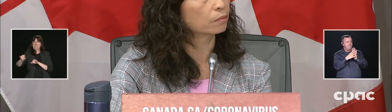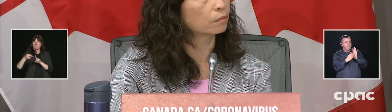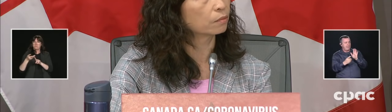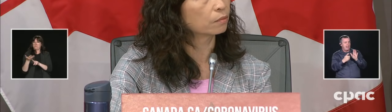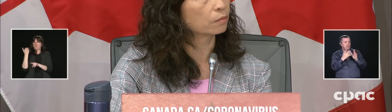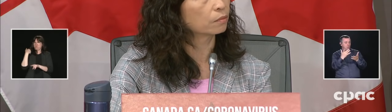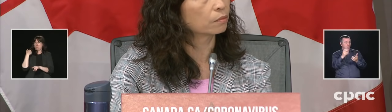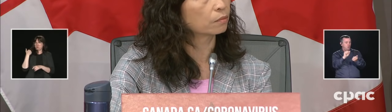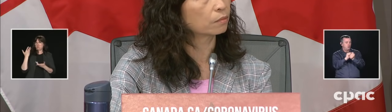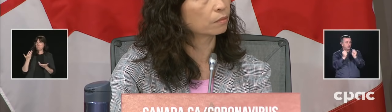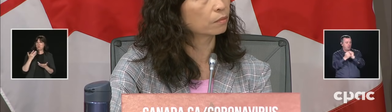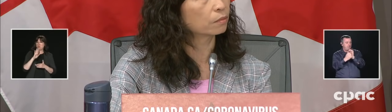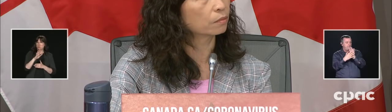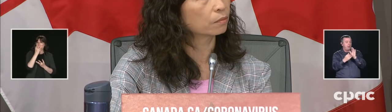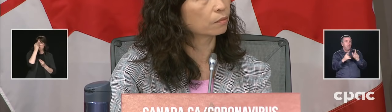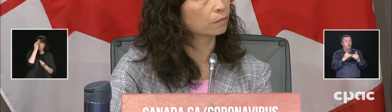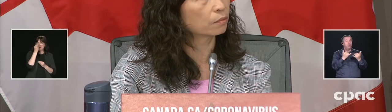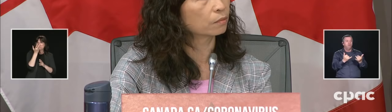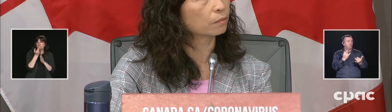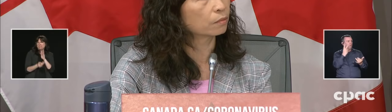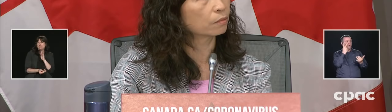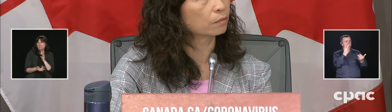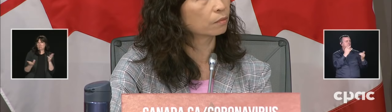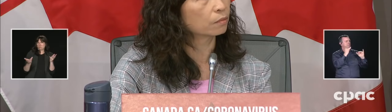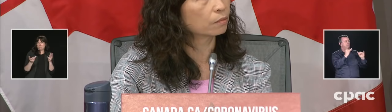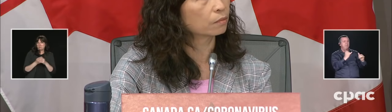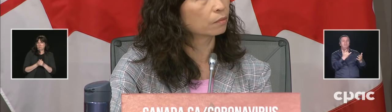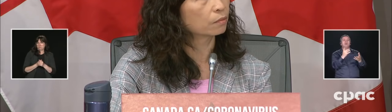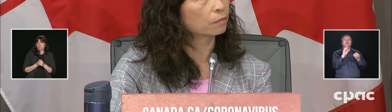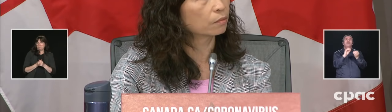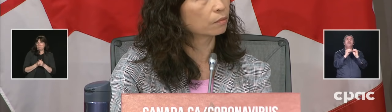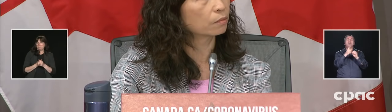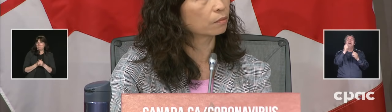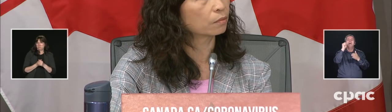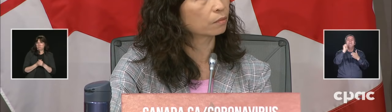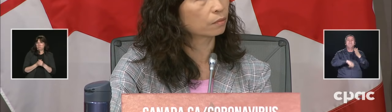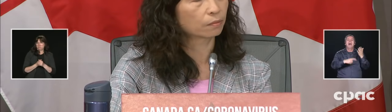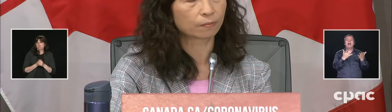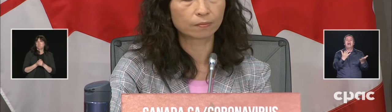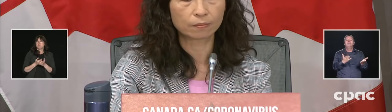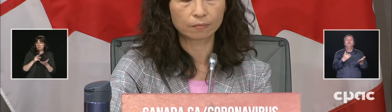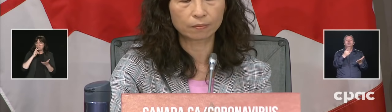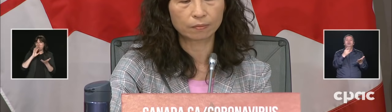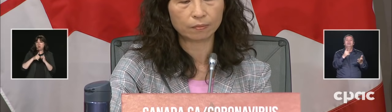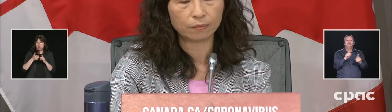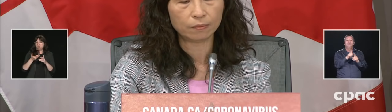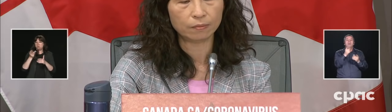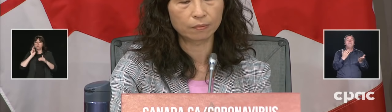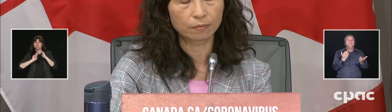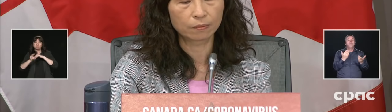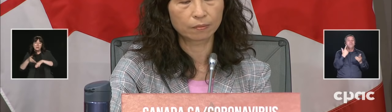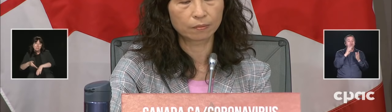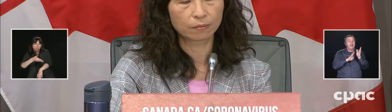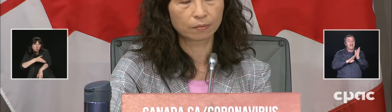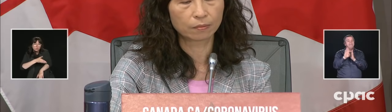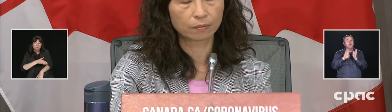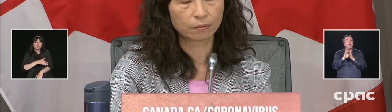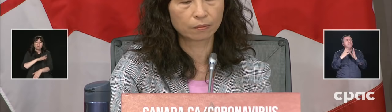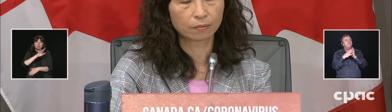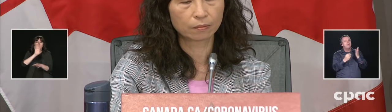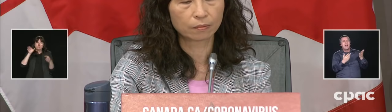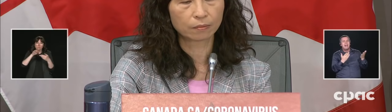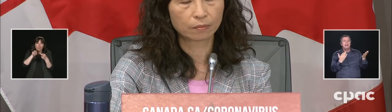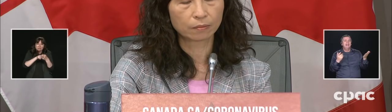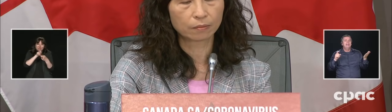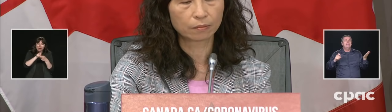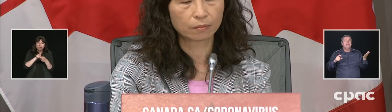are missing today that you need in order to improve the models, in order to make them more accurate or reflect better